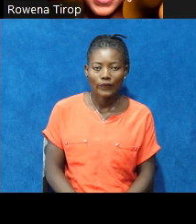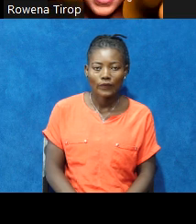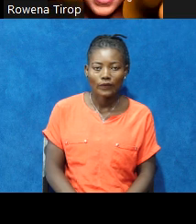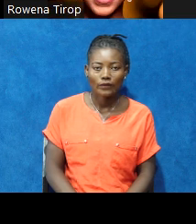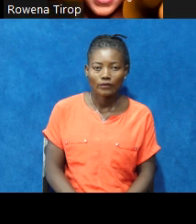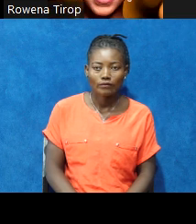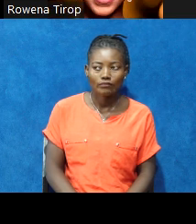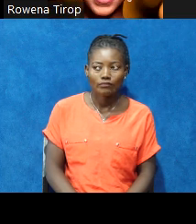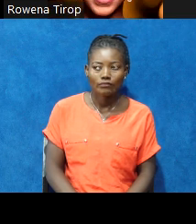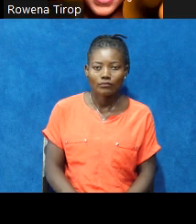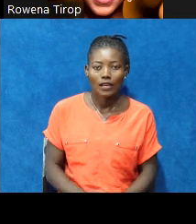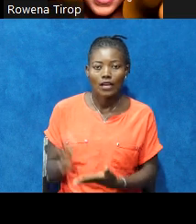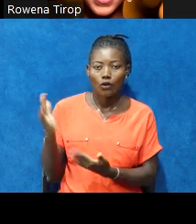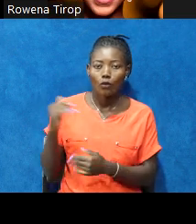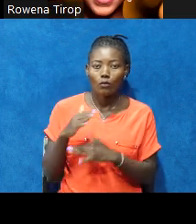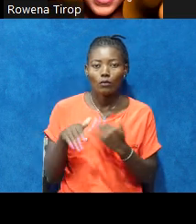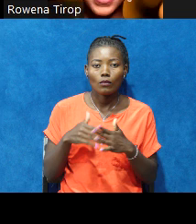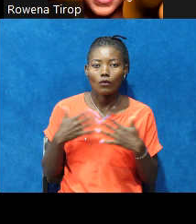Okay, so I hope everyone can see that.